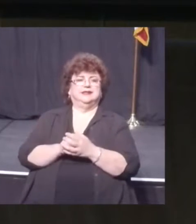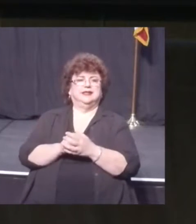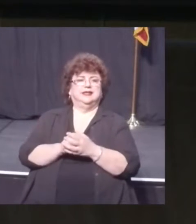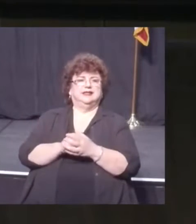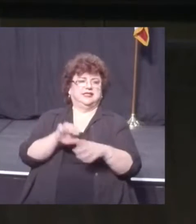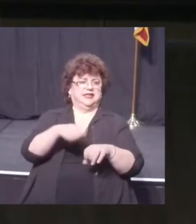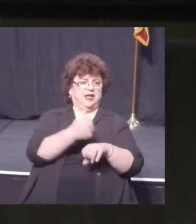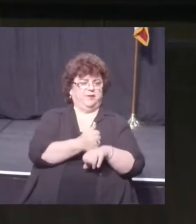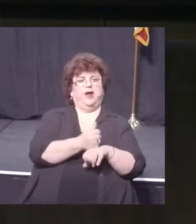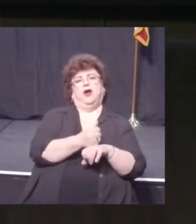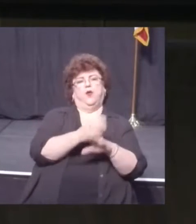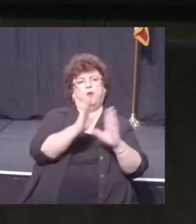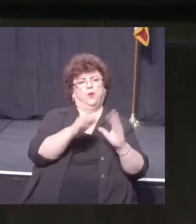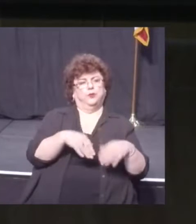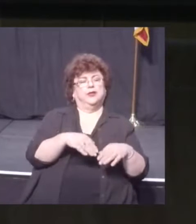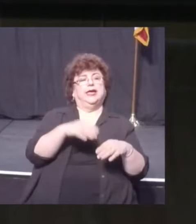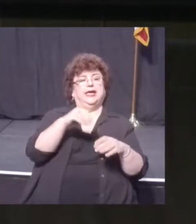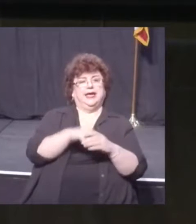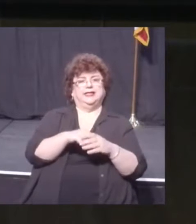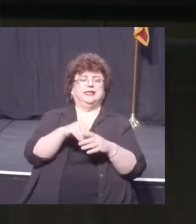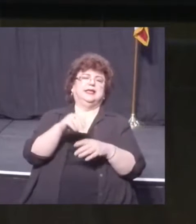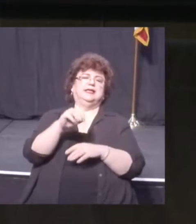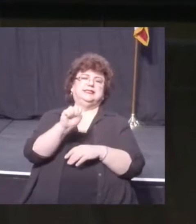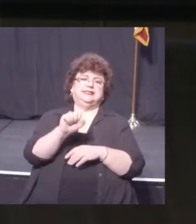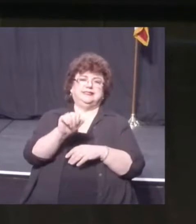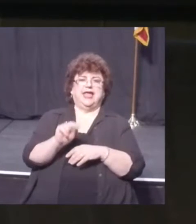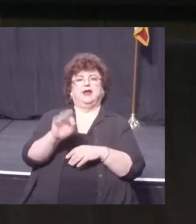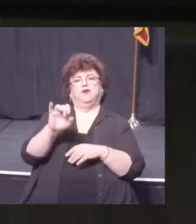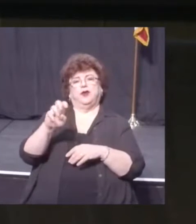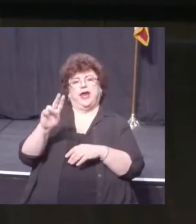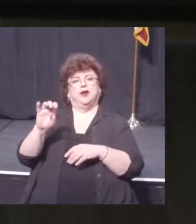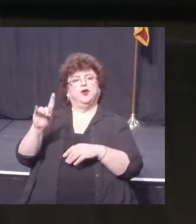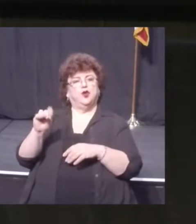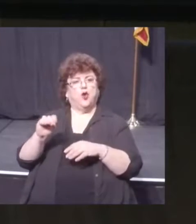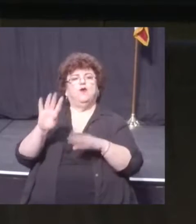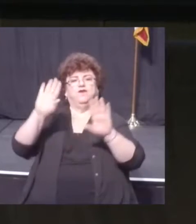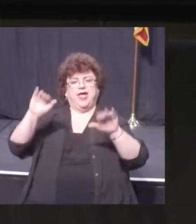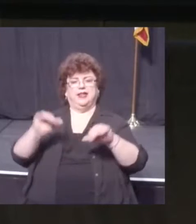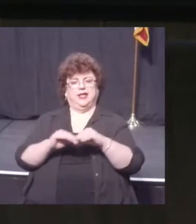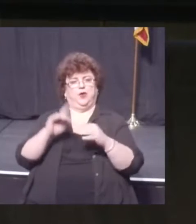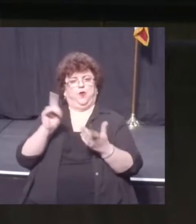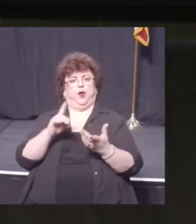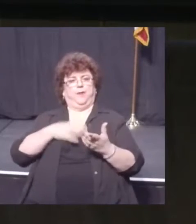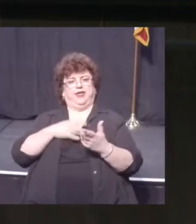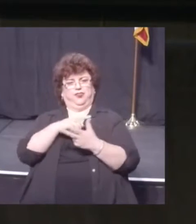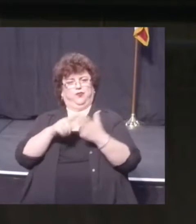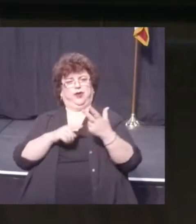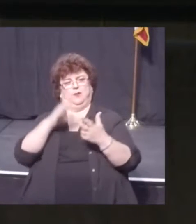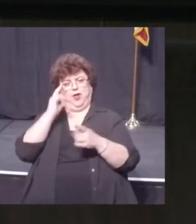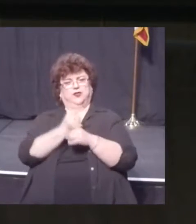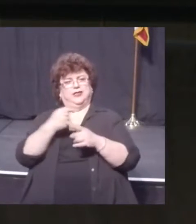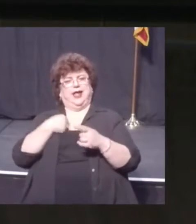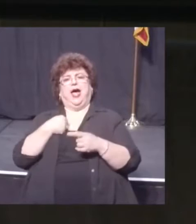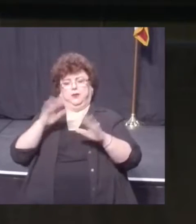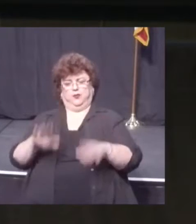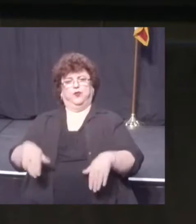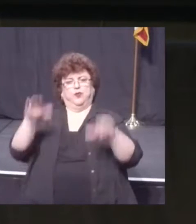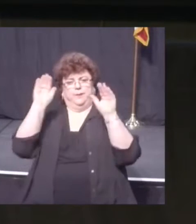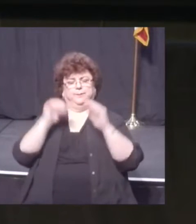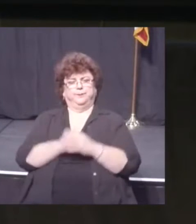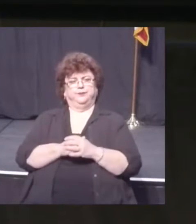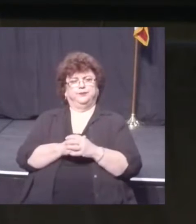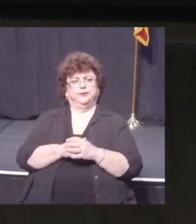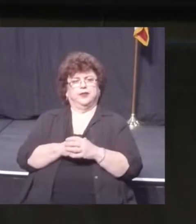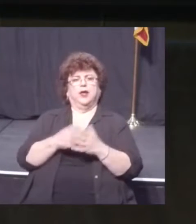San Fernando Valley, where my three brothers and I were raised. And I just want to pause for a